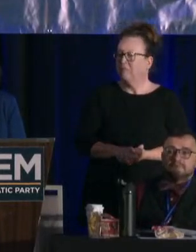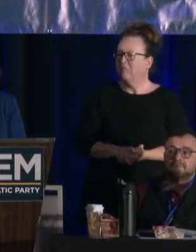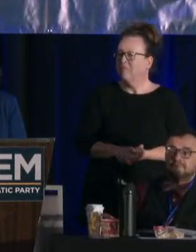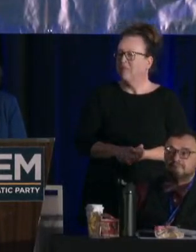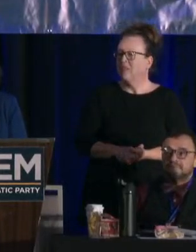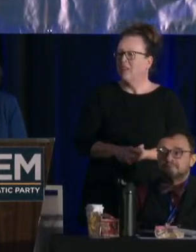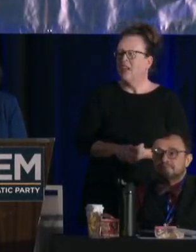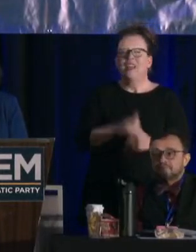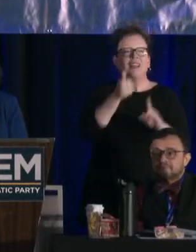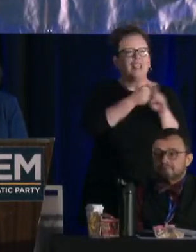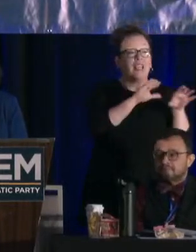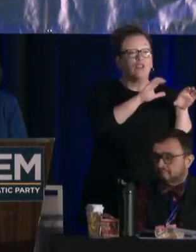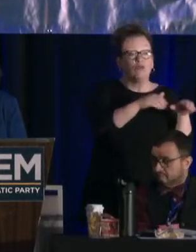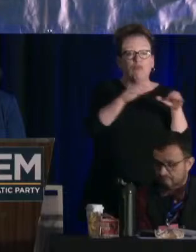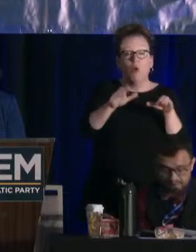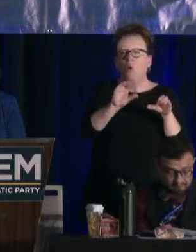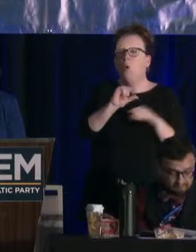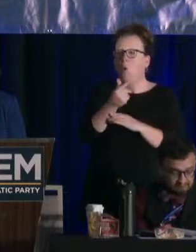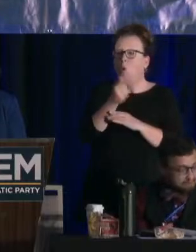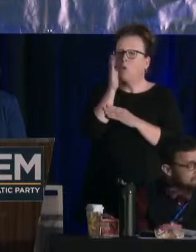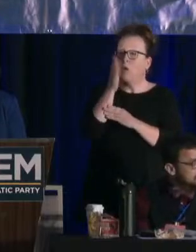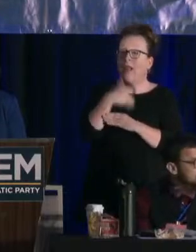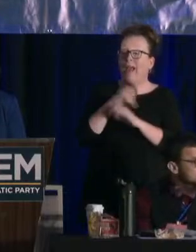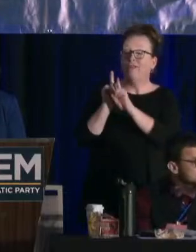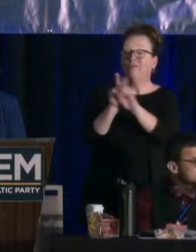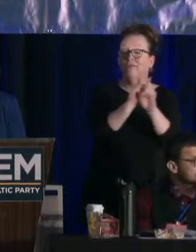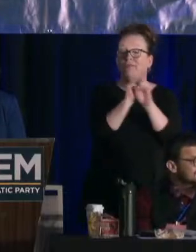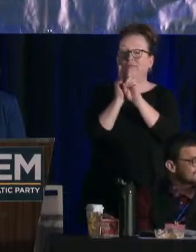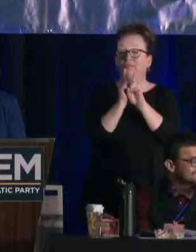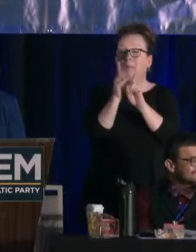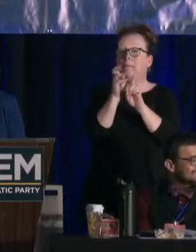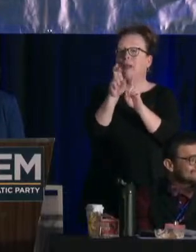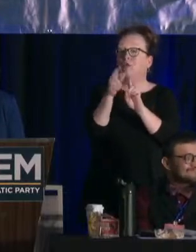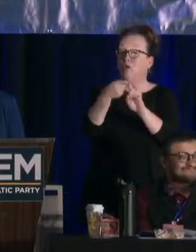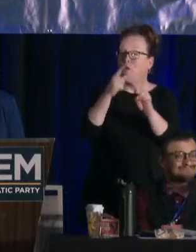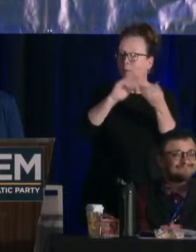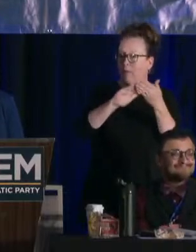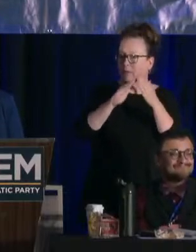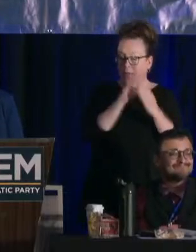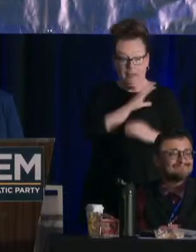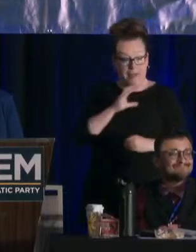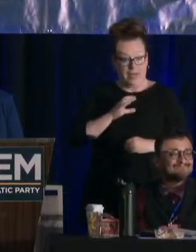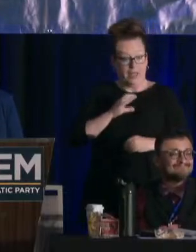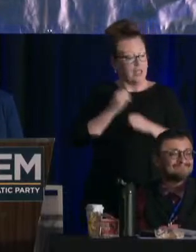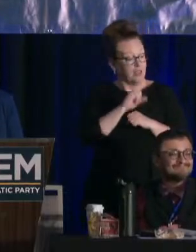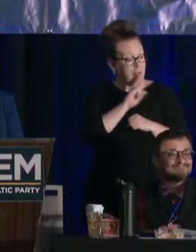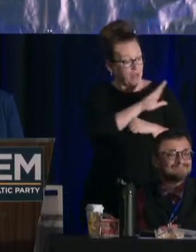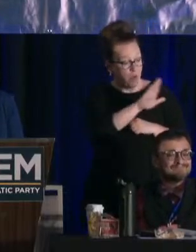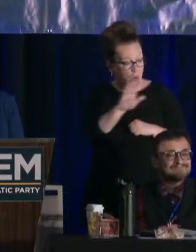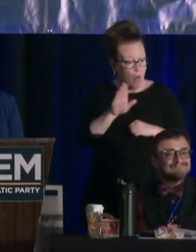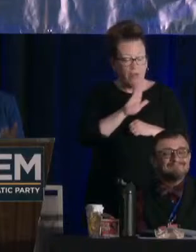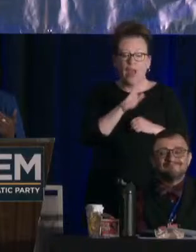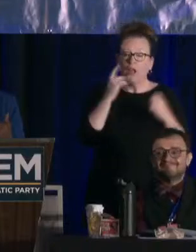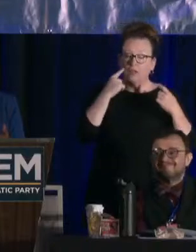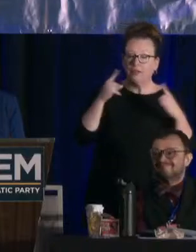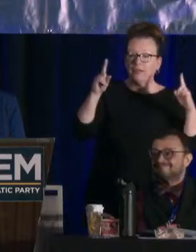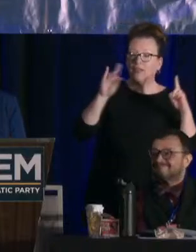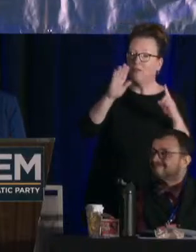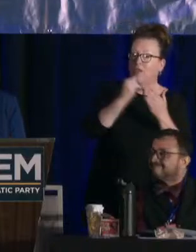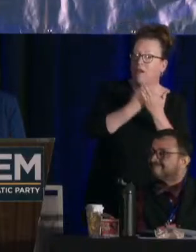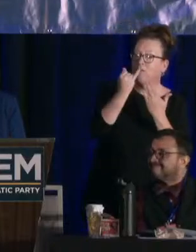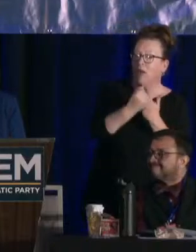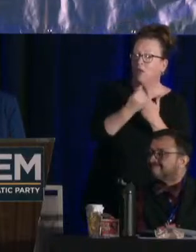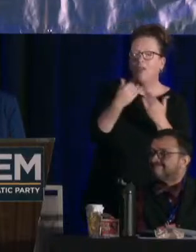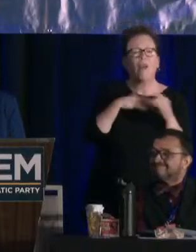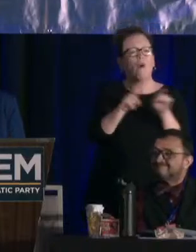And each organization will have a mentor from the committee to ensure that their projects are successful, and they have someone